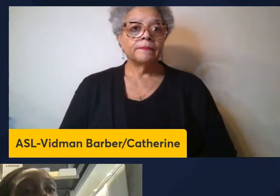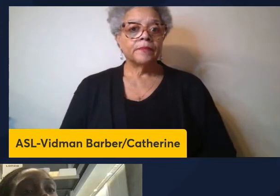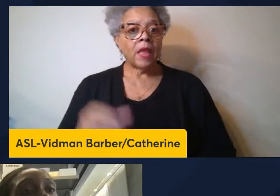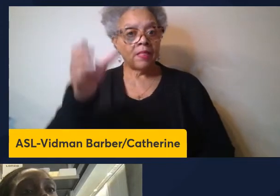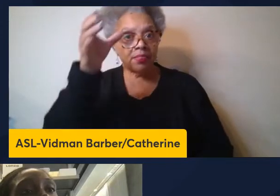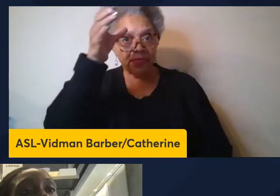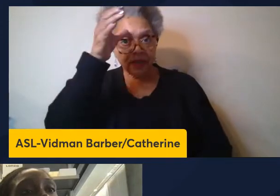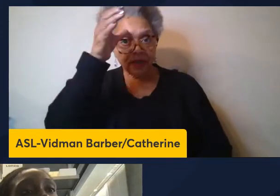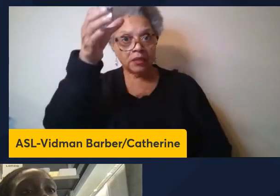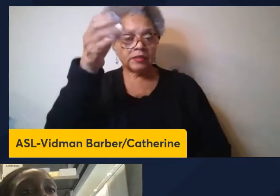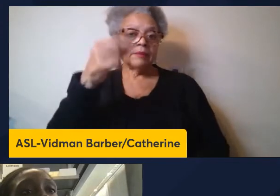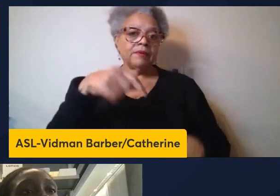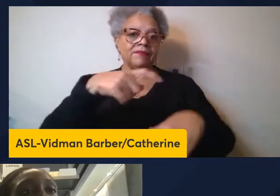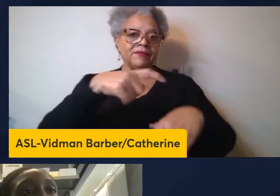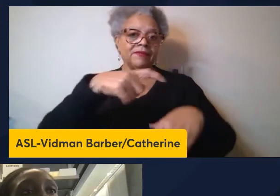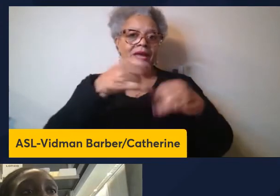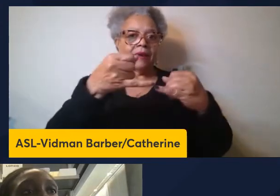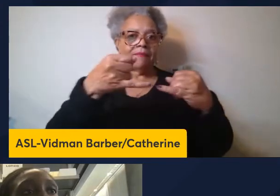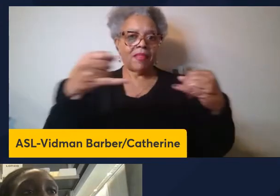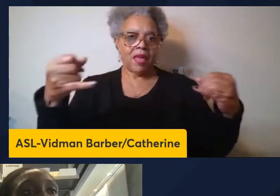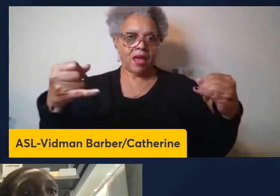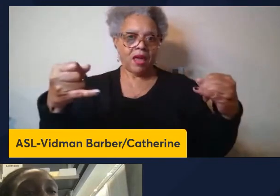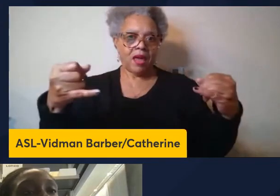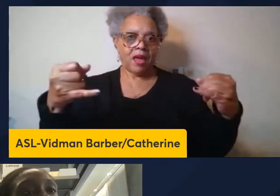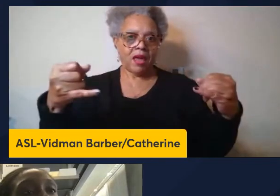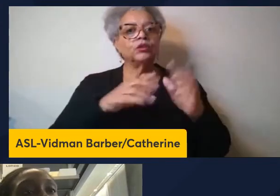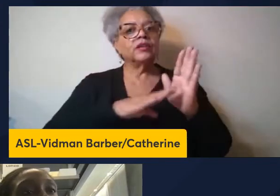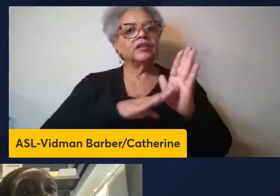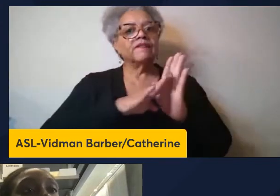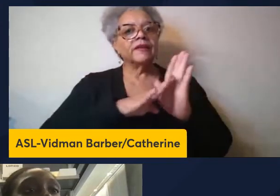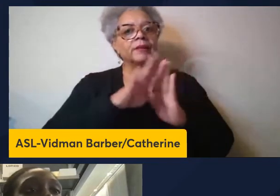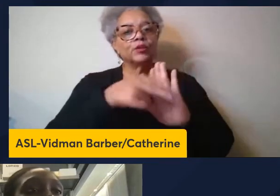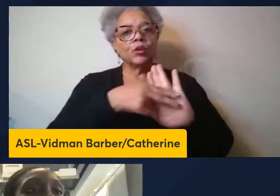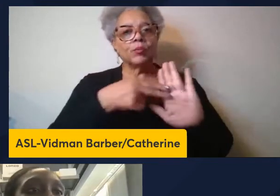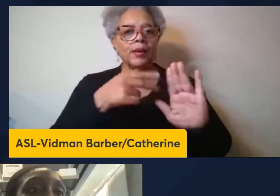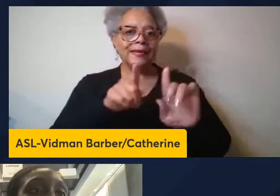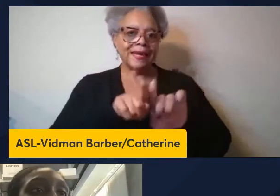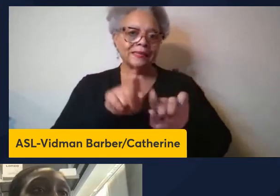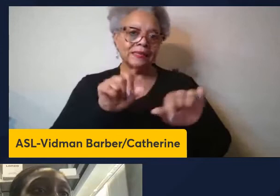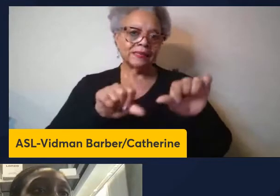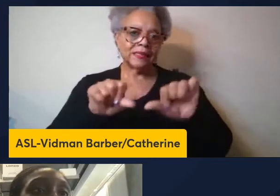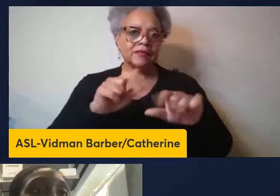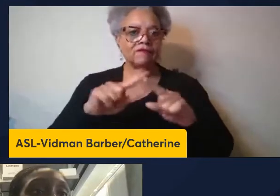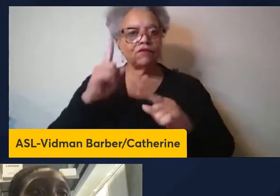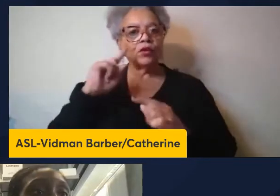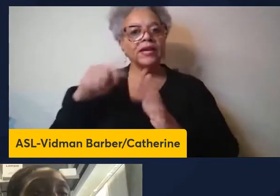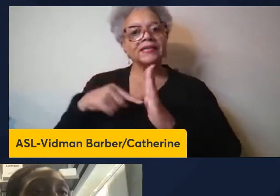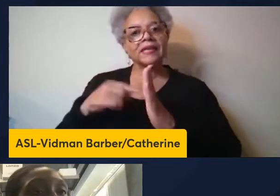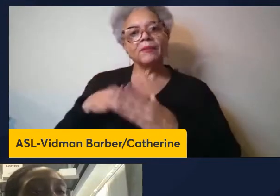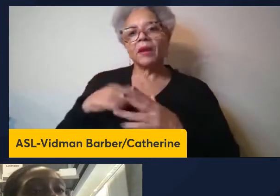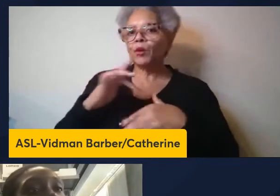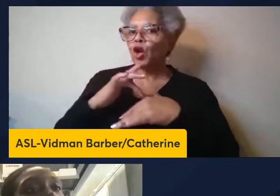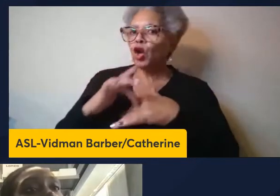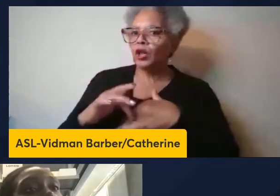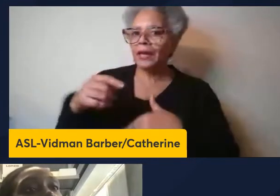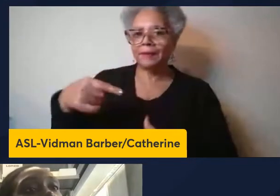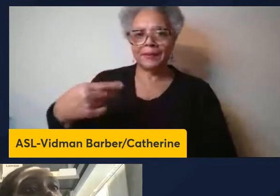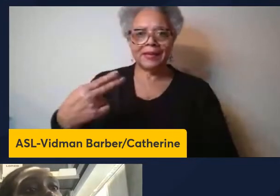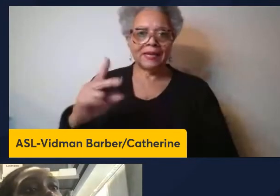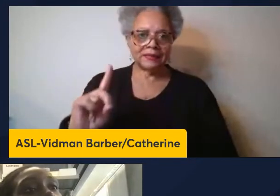a timeline when you are developing your brand as a scientist. So for instance, I'm very early in my PhD. I'm a first year